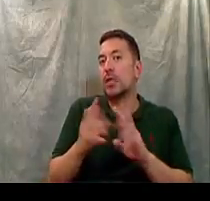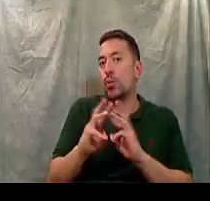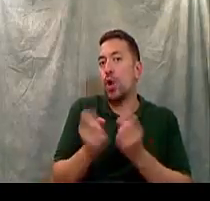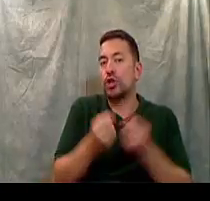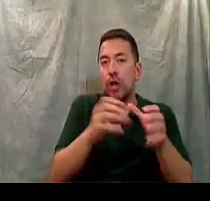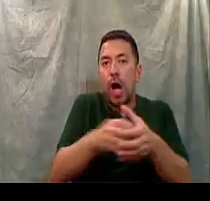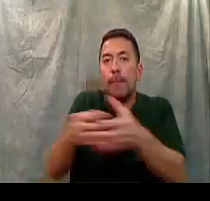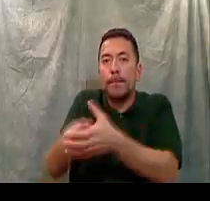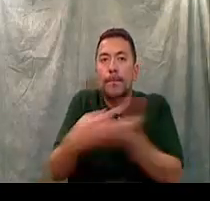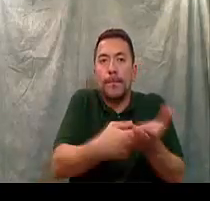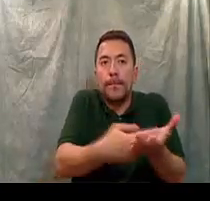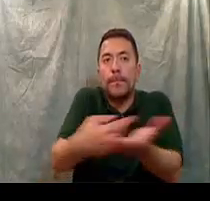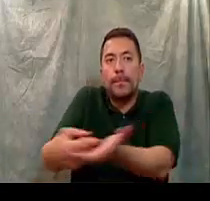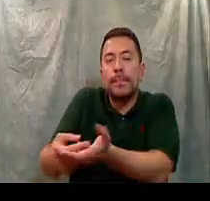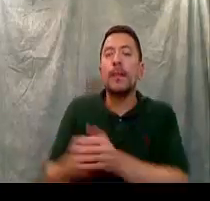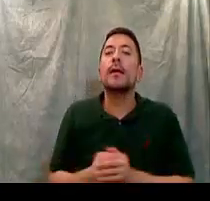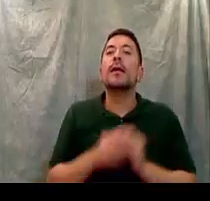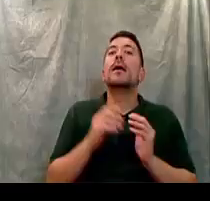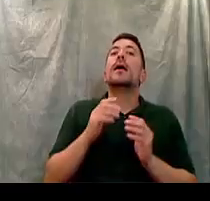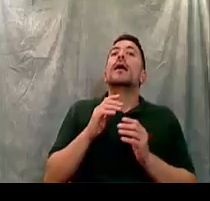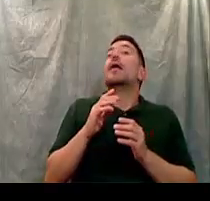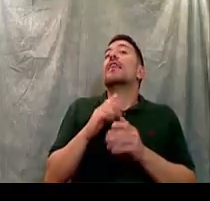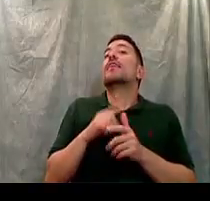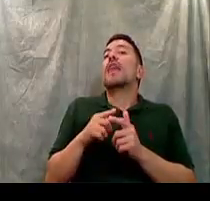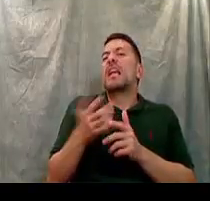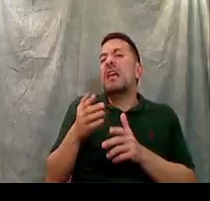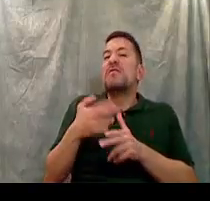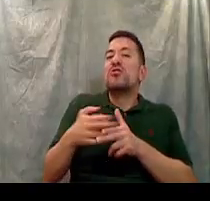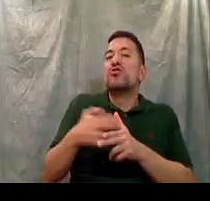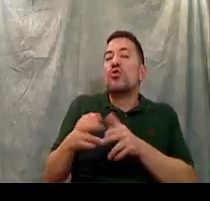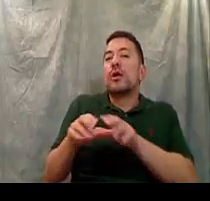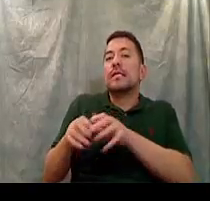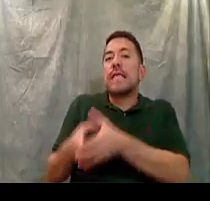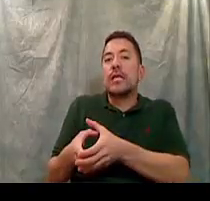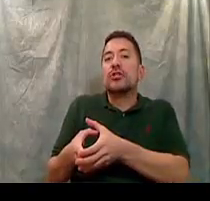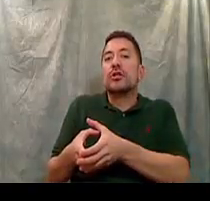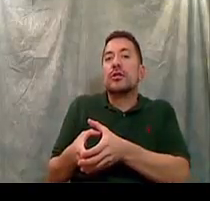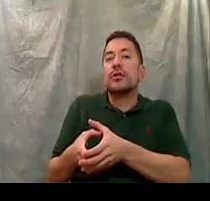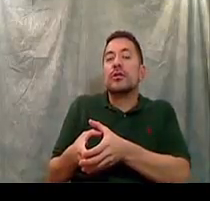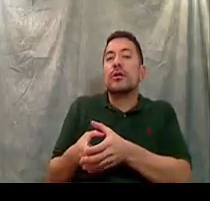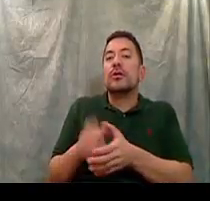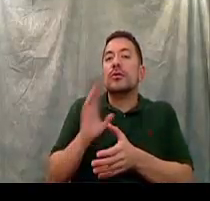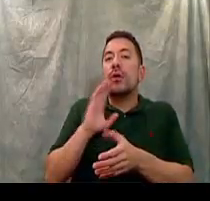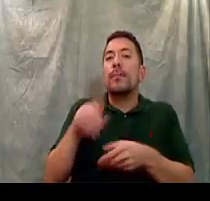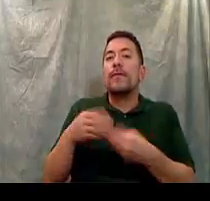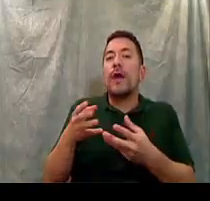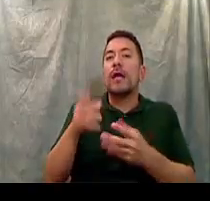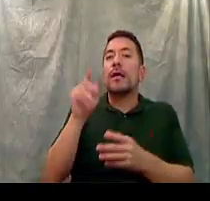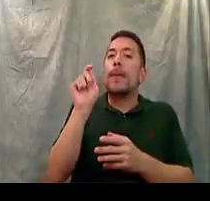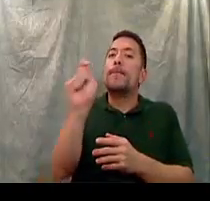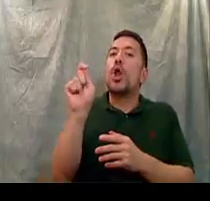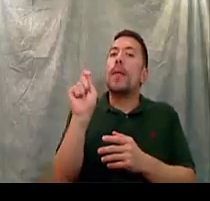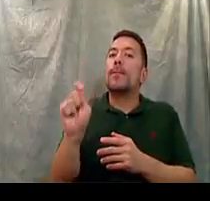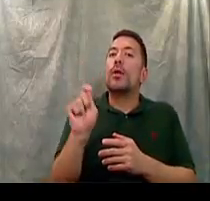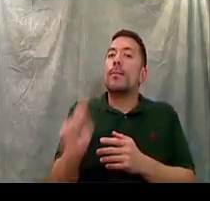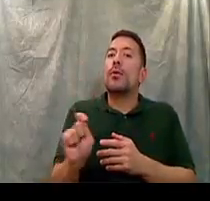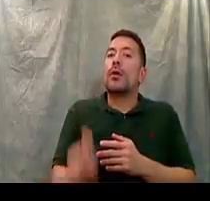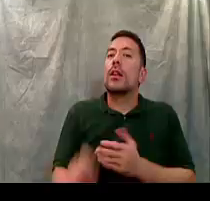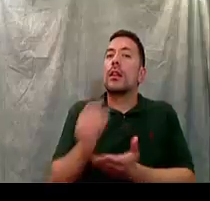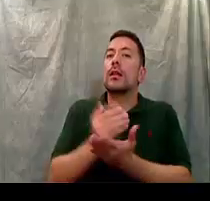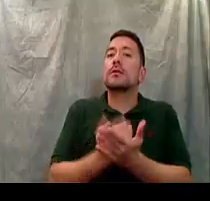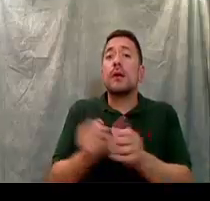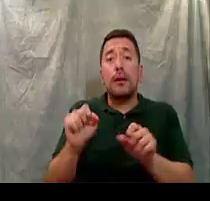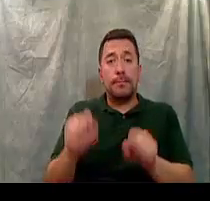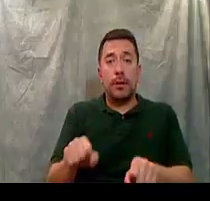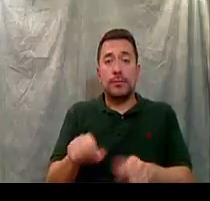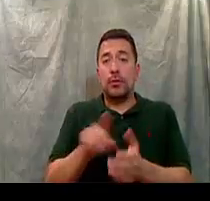literature review comes another fairly short section where you will provide essentially a bulleted list of some of the possible research questions.